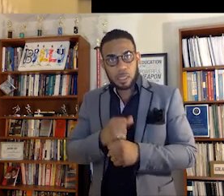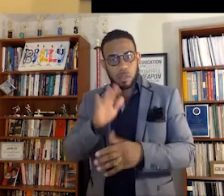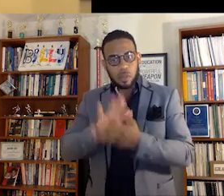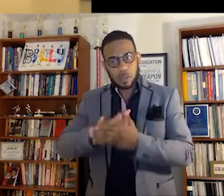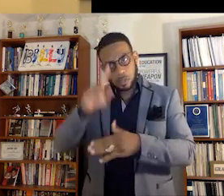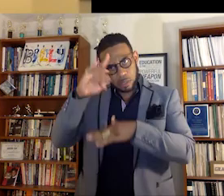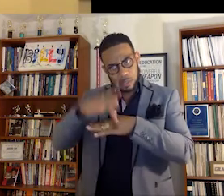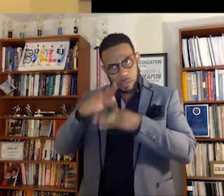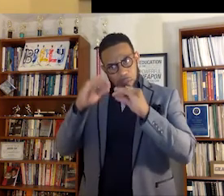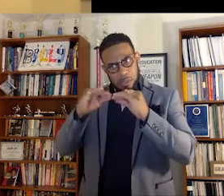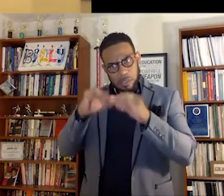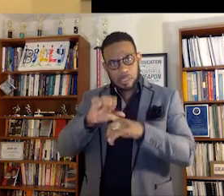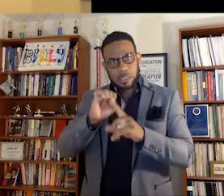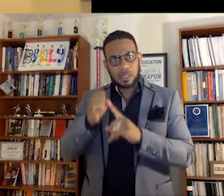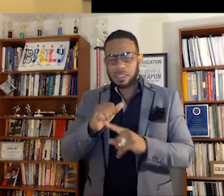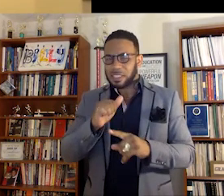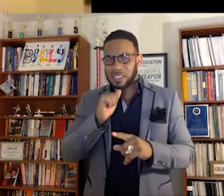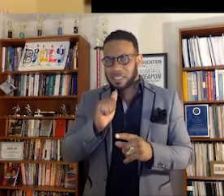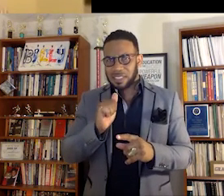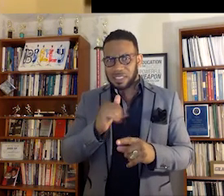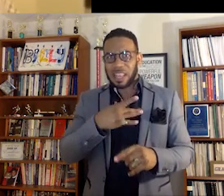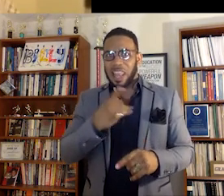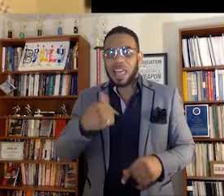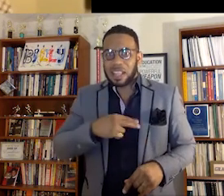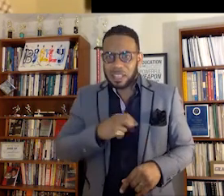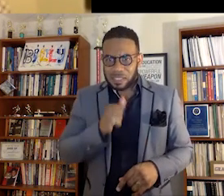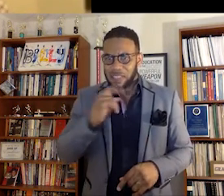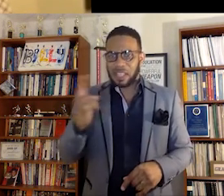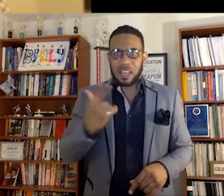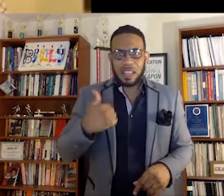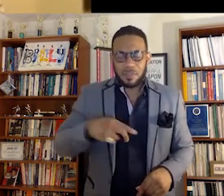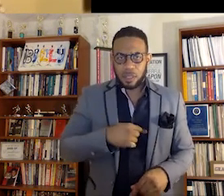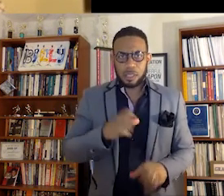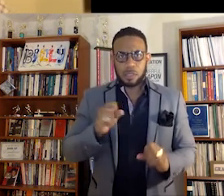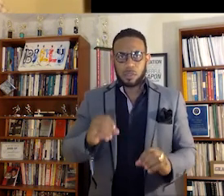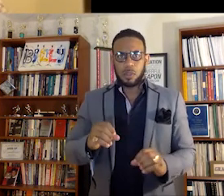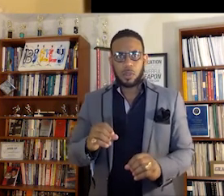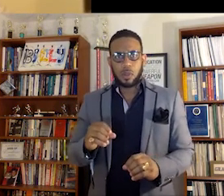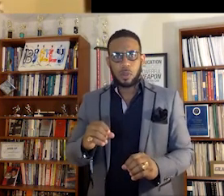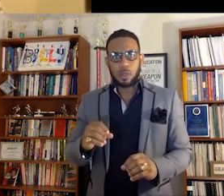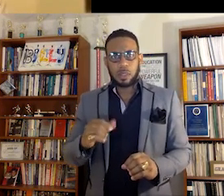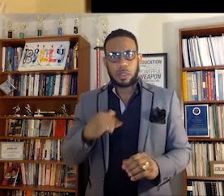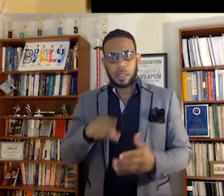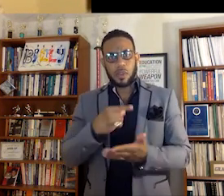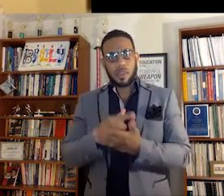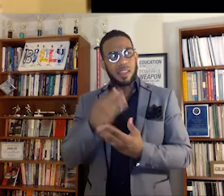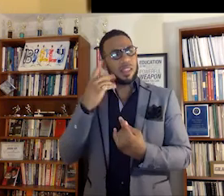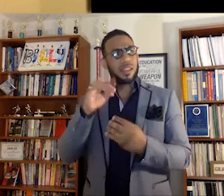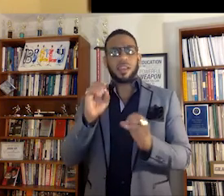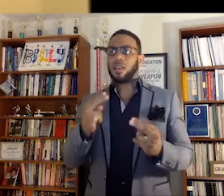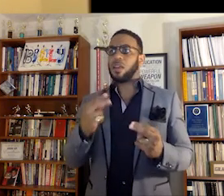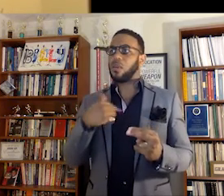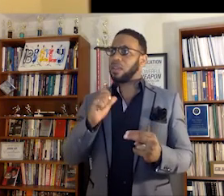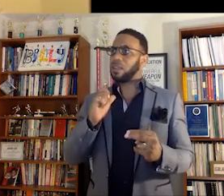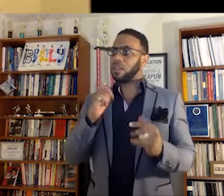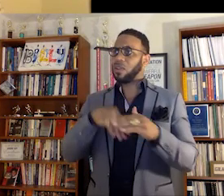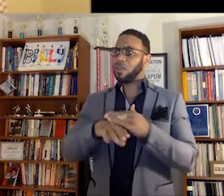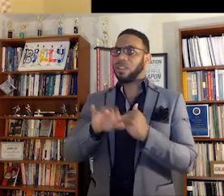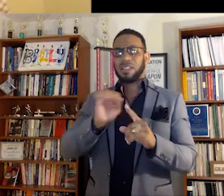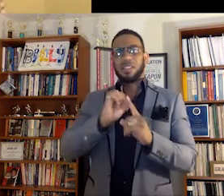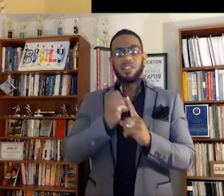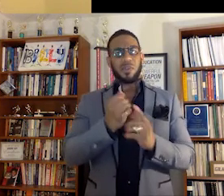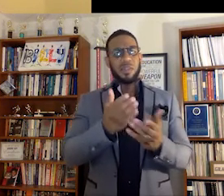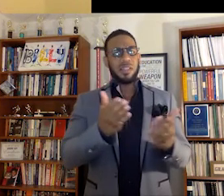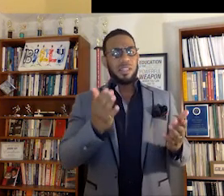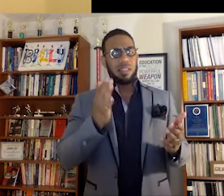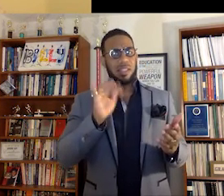schooling in a situation that doesn't like us, that doesn't love us. Absolutely. And so they graduate thinking, oh, like, we need to go into a